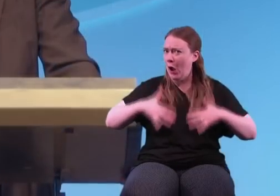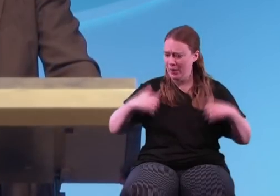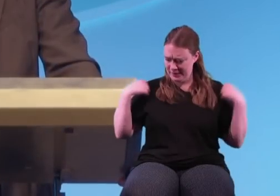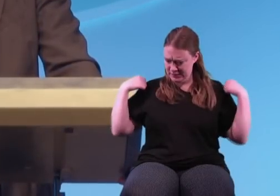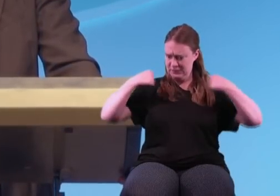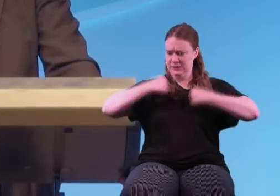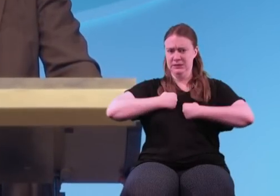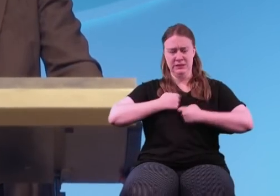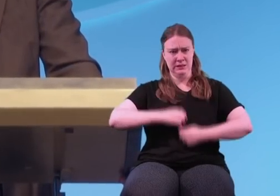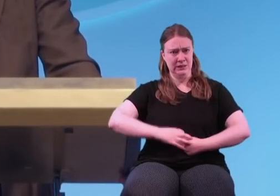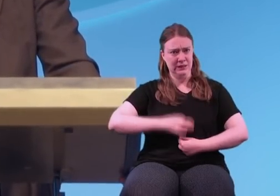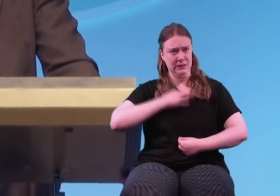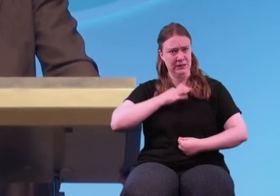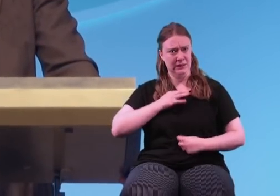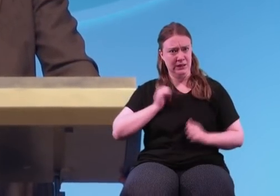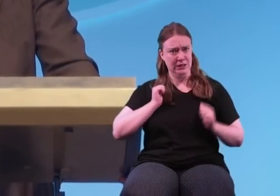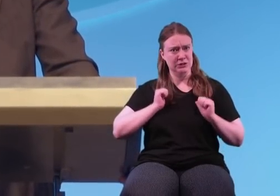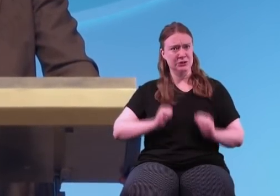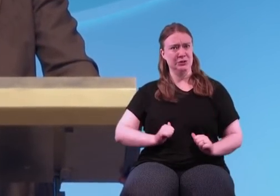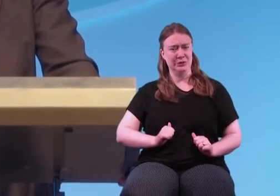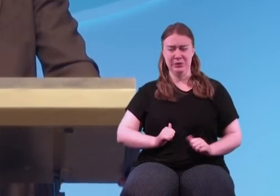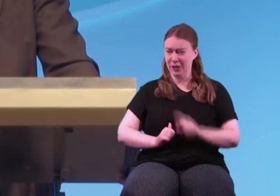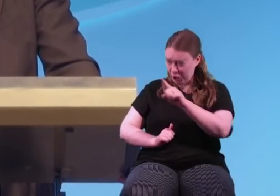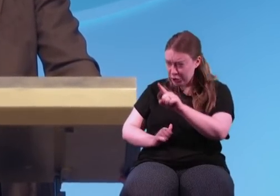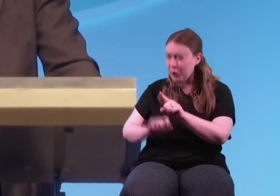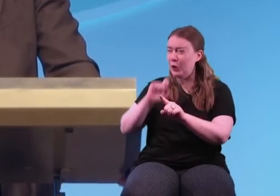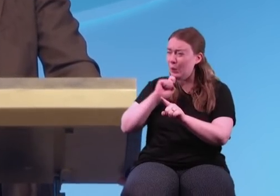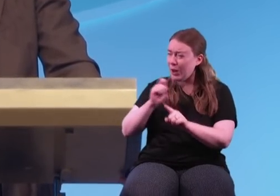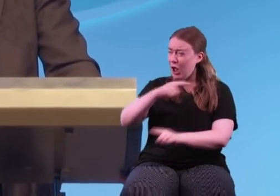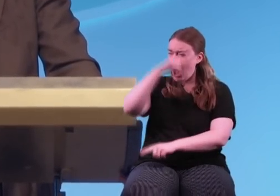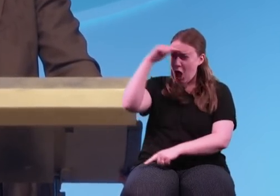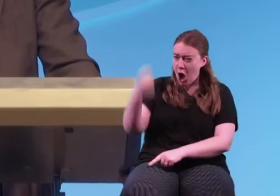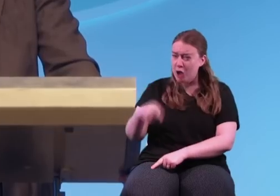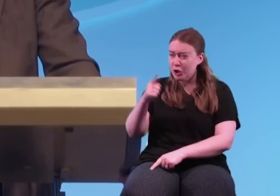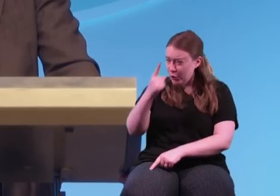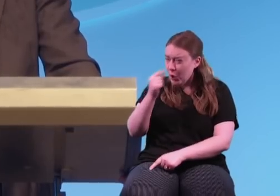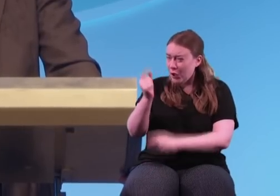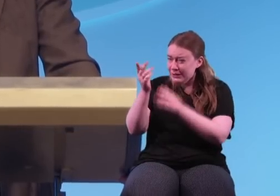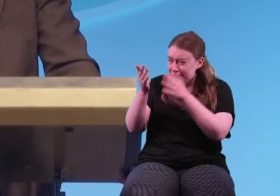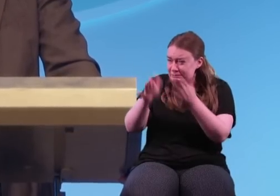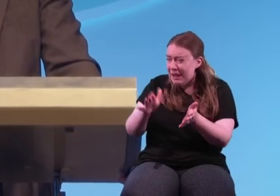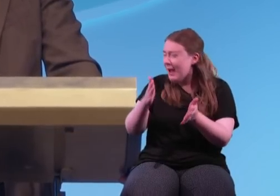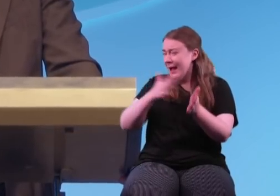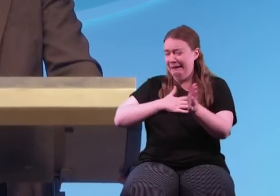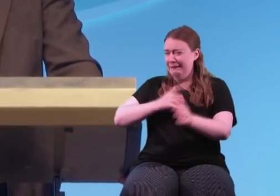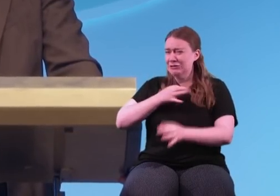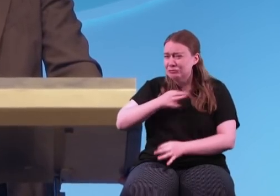you are going to be sweltered, you will die up there, and we may die out here.